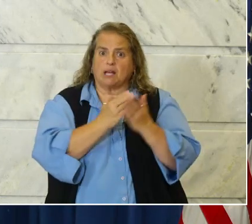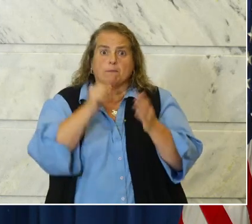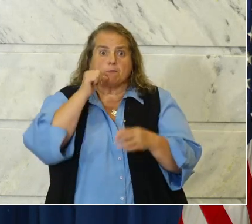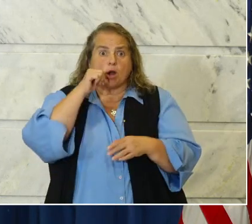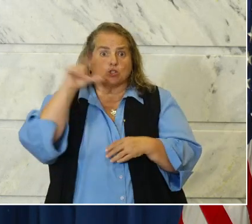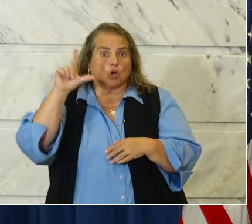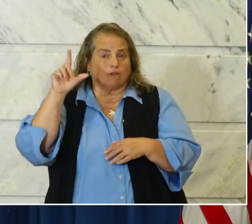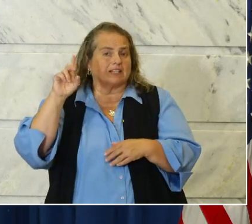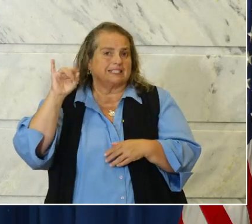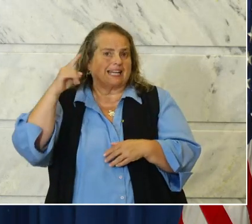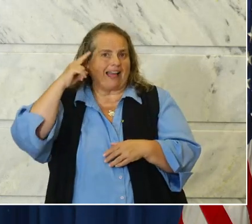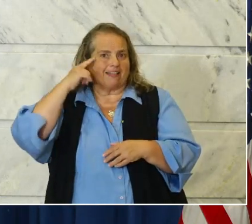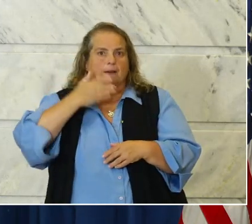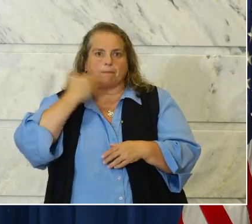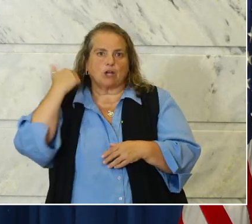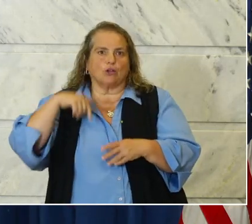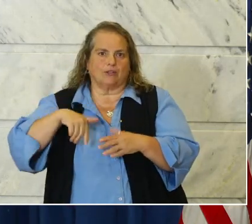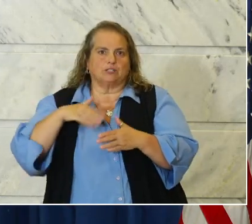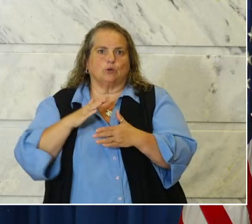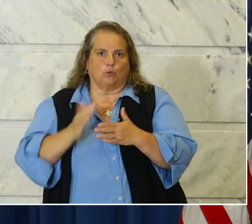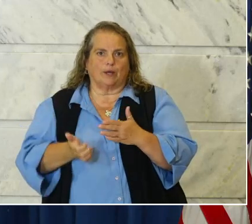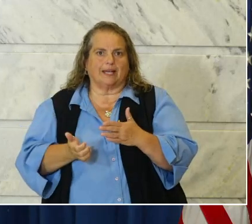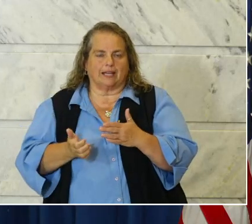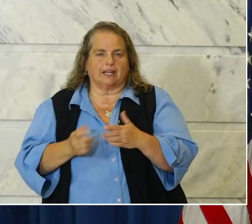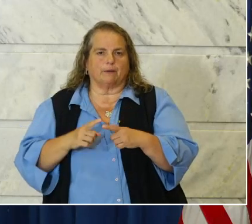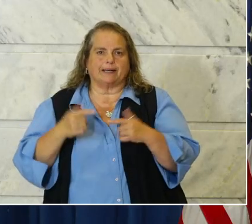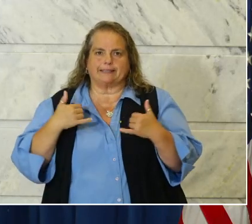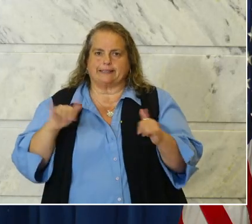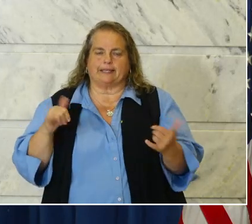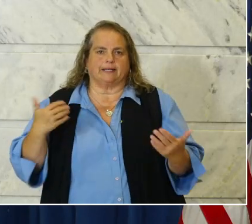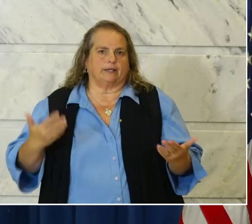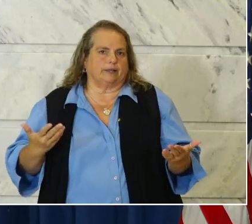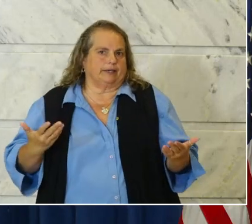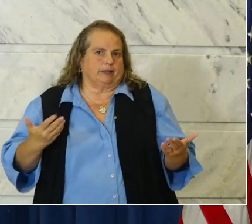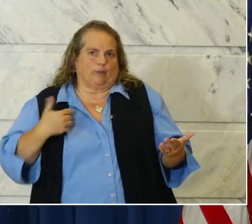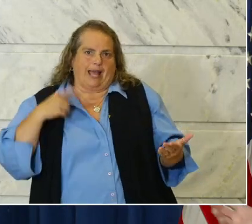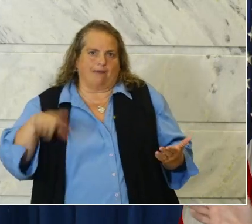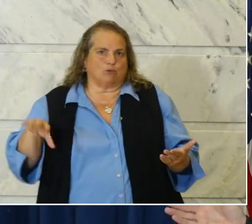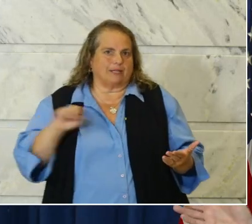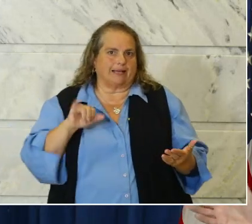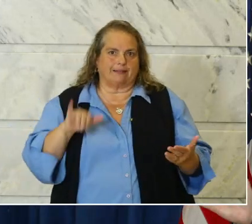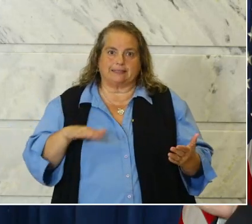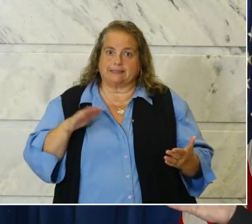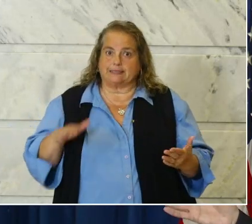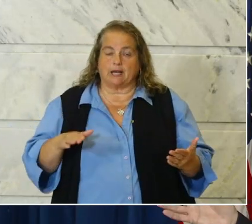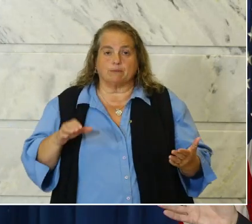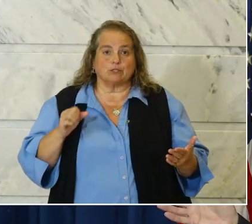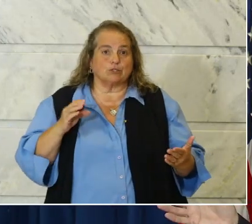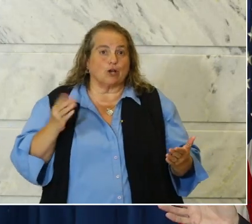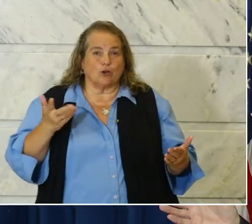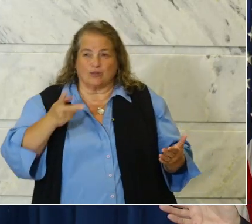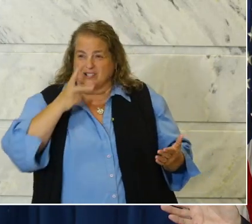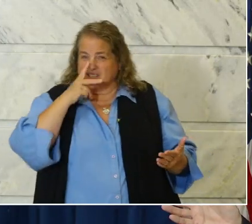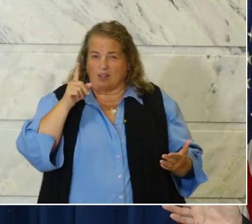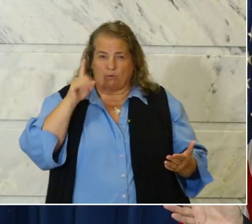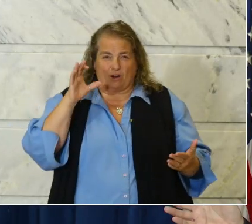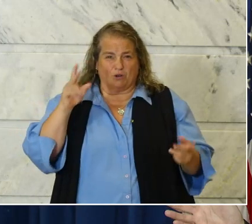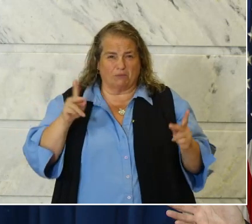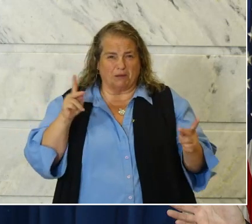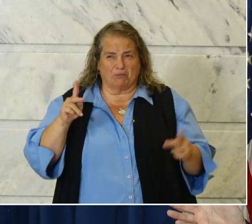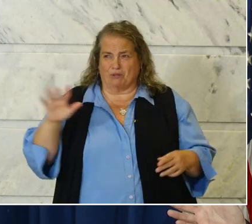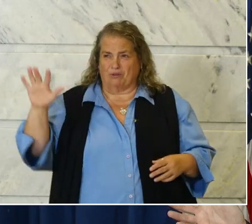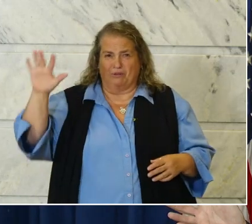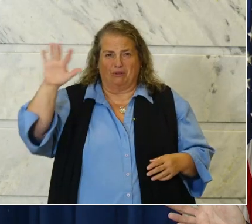Louisville did better this weekend. We still had to take this step. But as you could see, if you got 100 people out